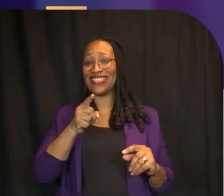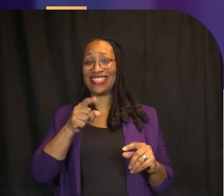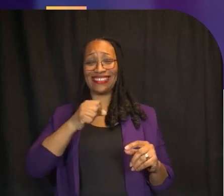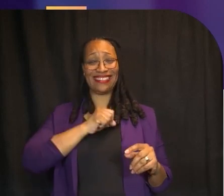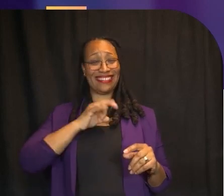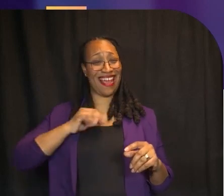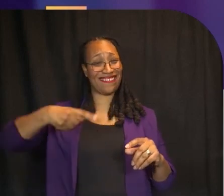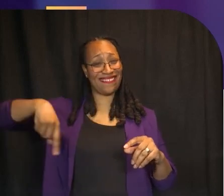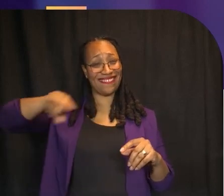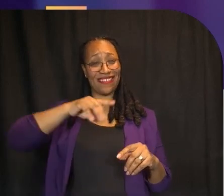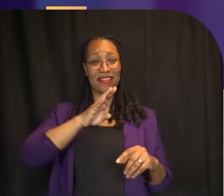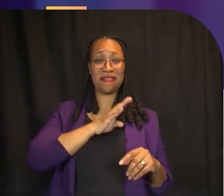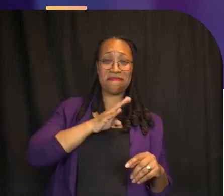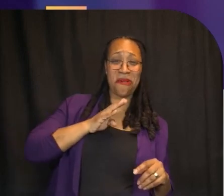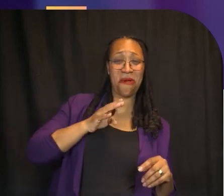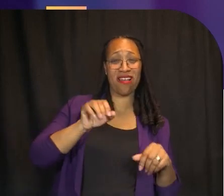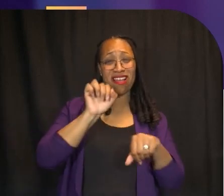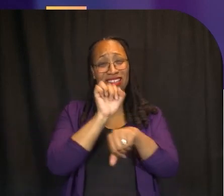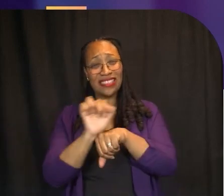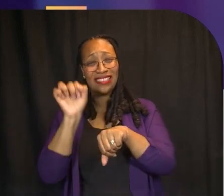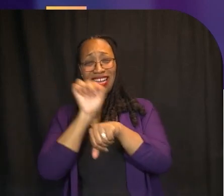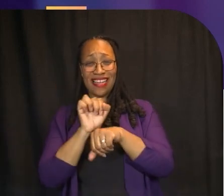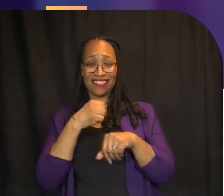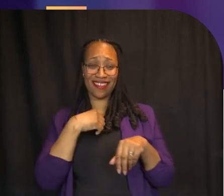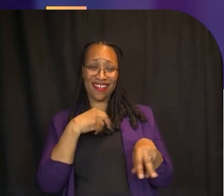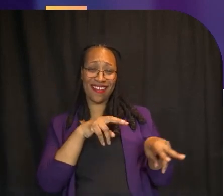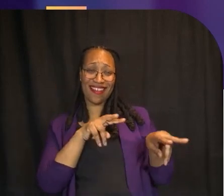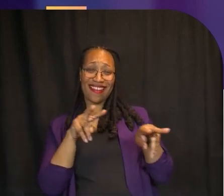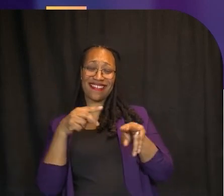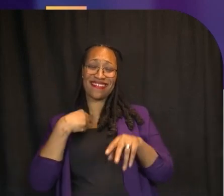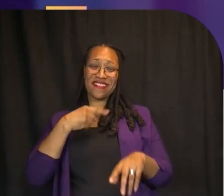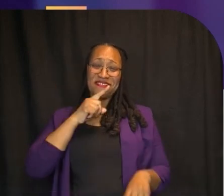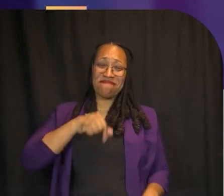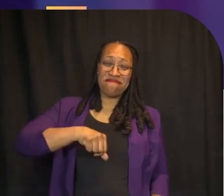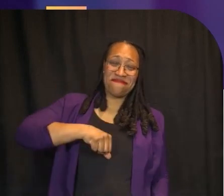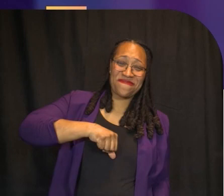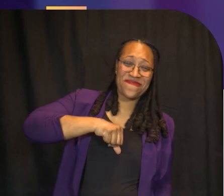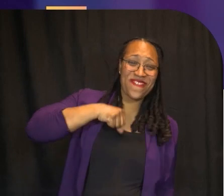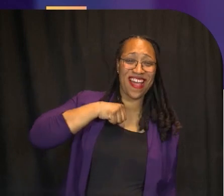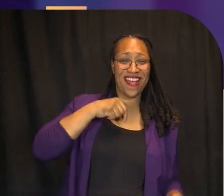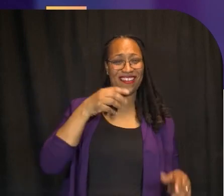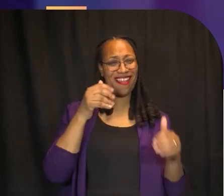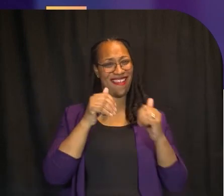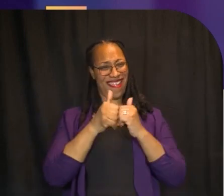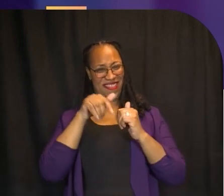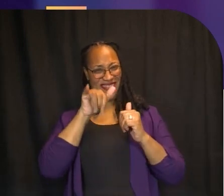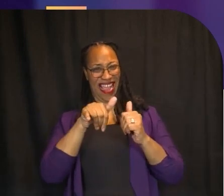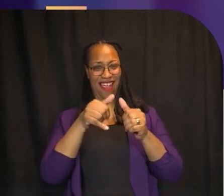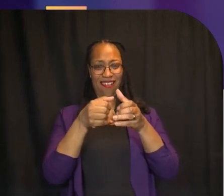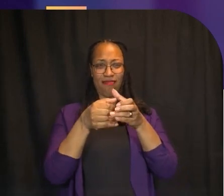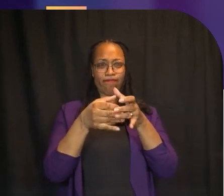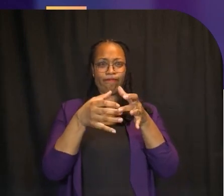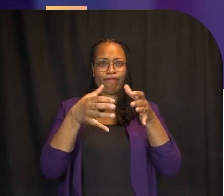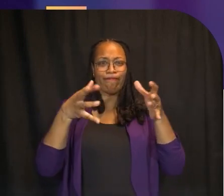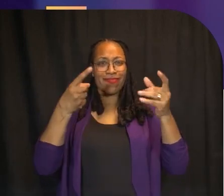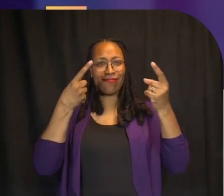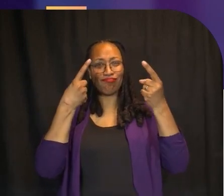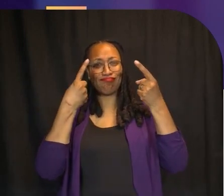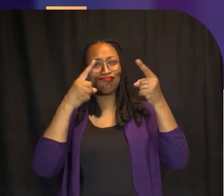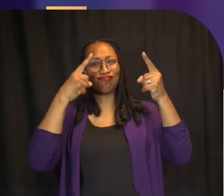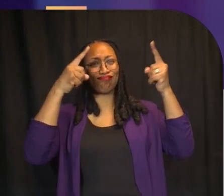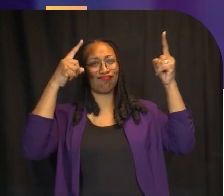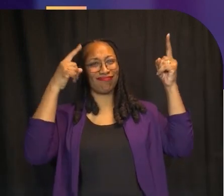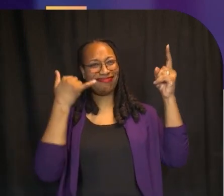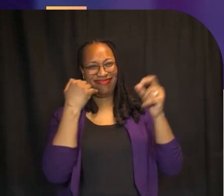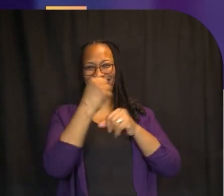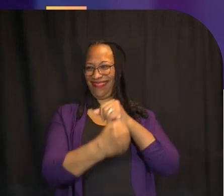years, disabled people have been dehumanized and devalued far too frequently. Mask wearing, vaccine access,